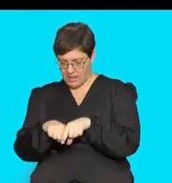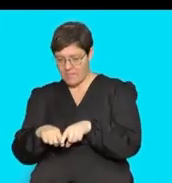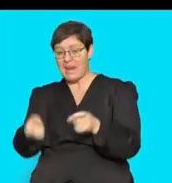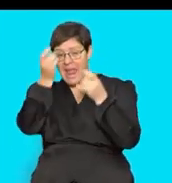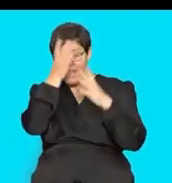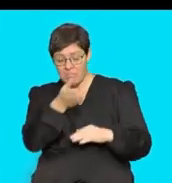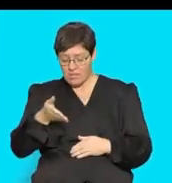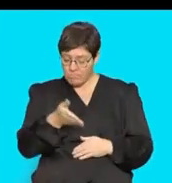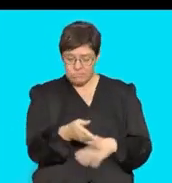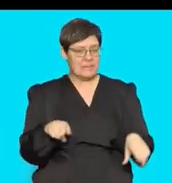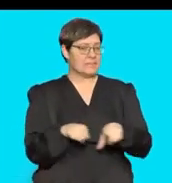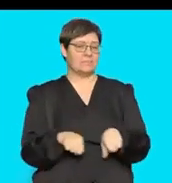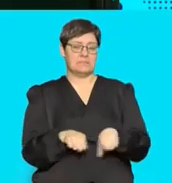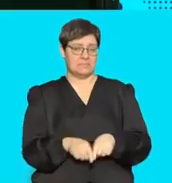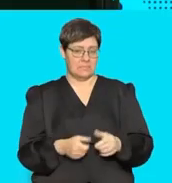same information.